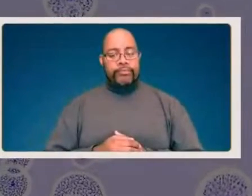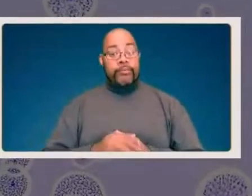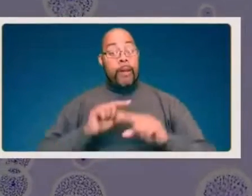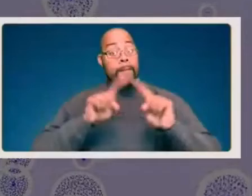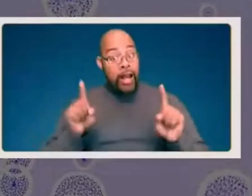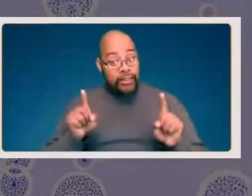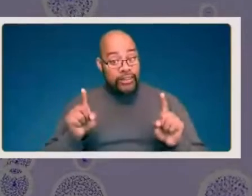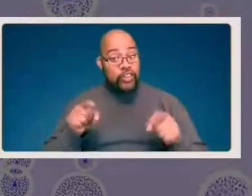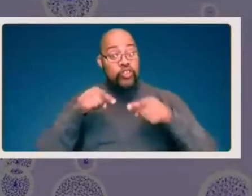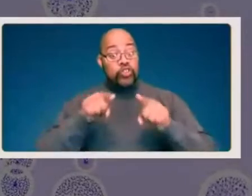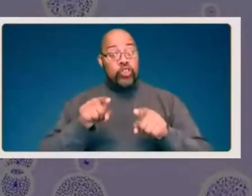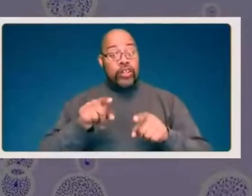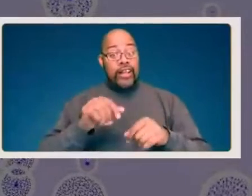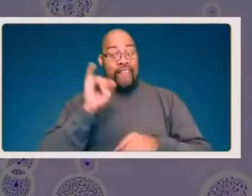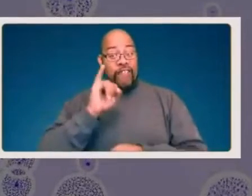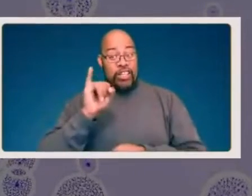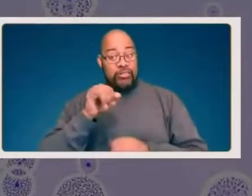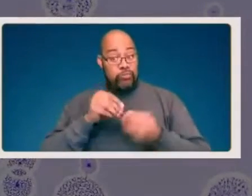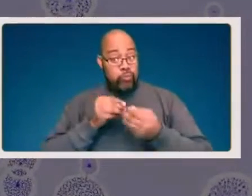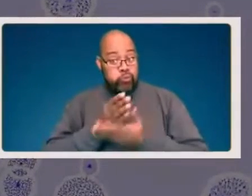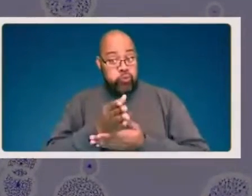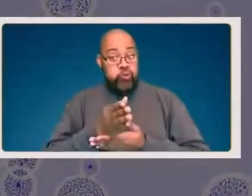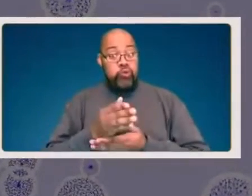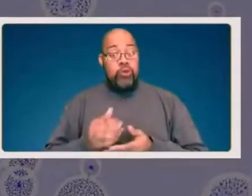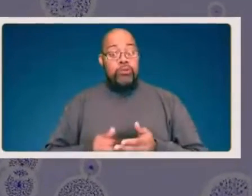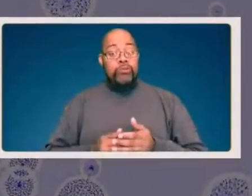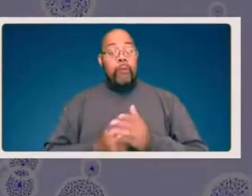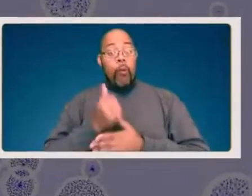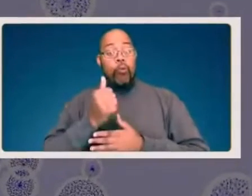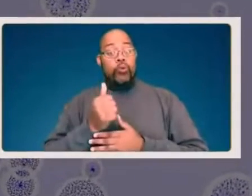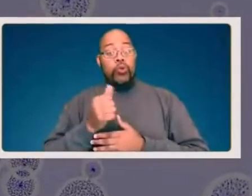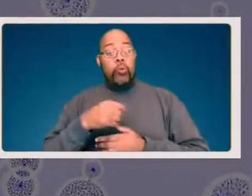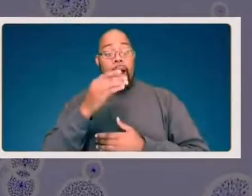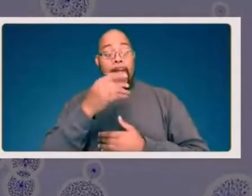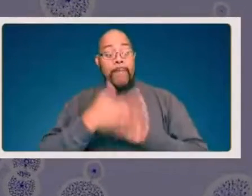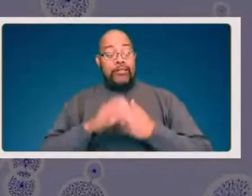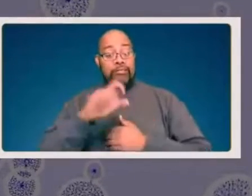individual. On the other hand, during an infection, the most